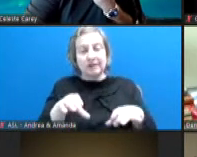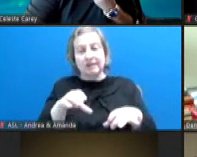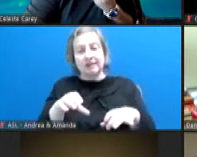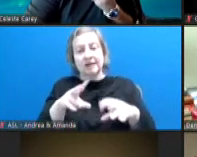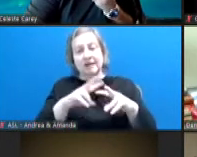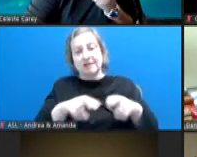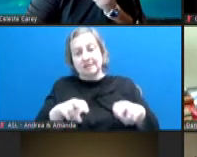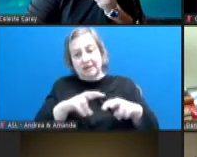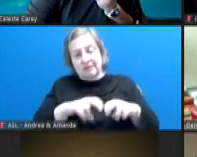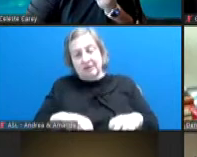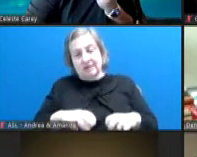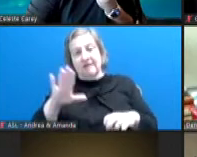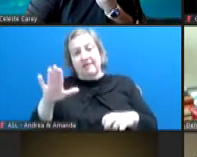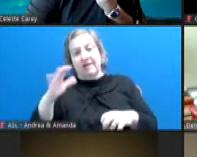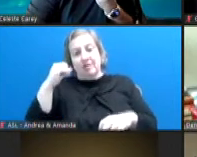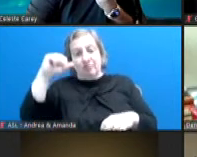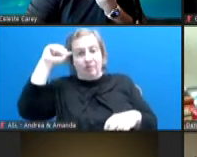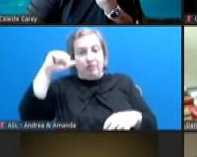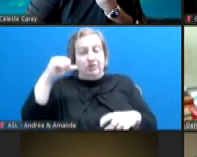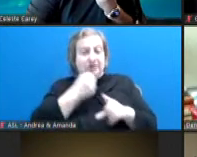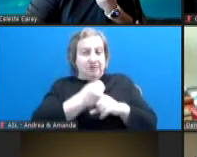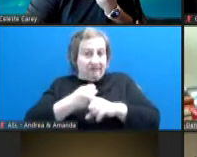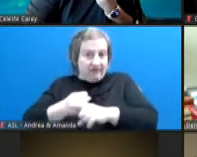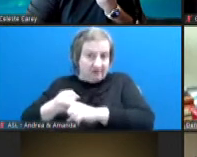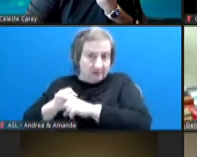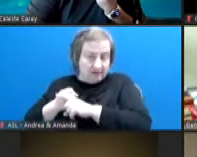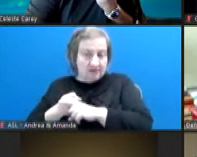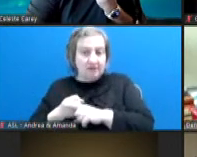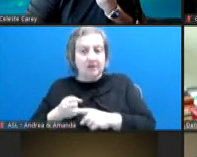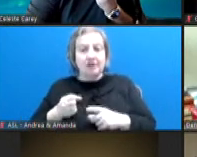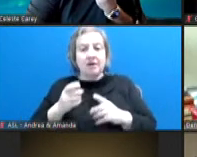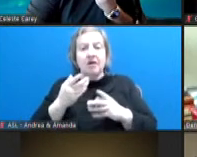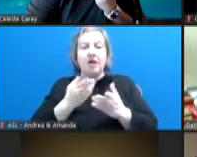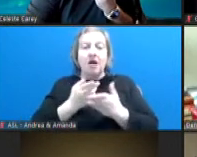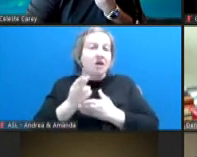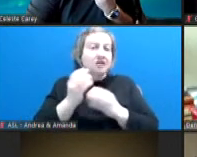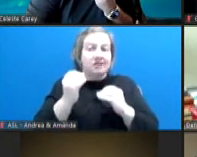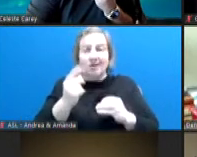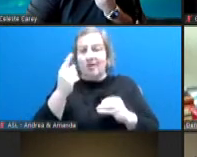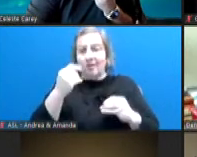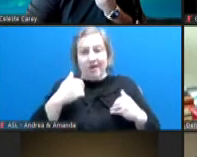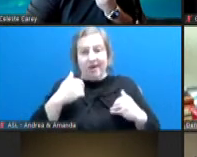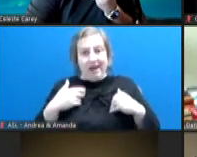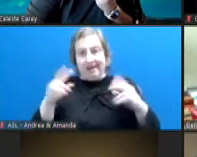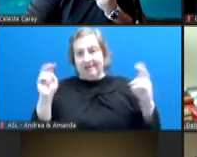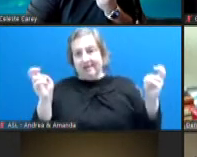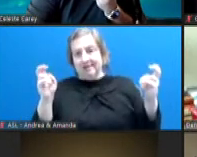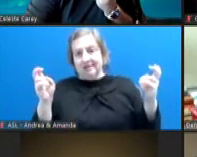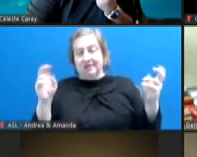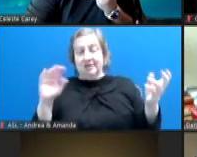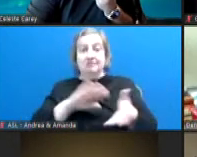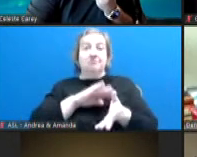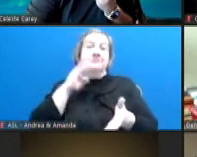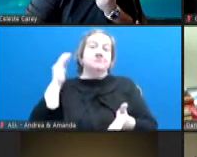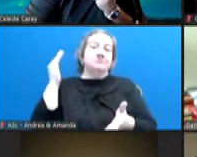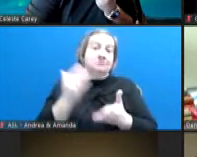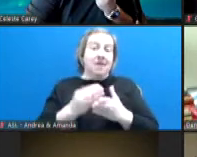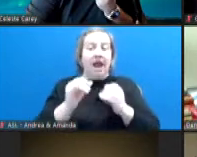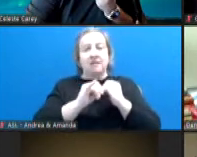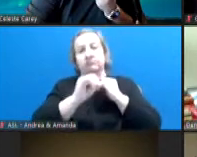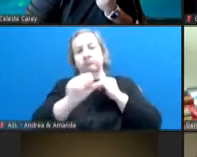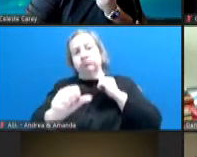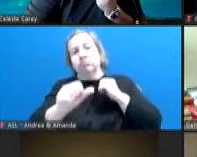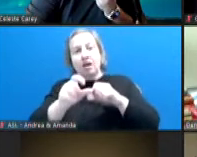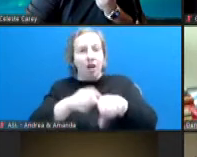assessments of their protest events. You know, frankly, nobody had the volume and length of protest